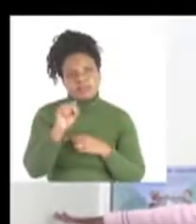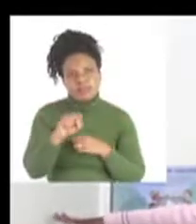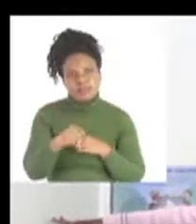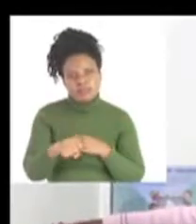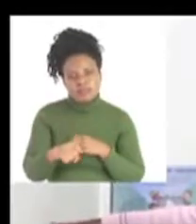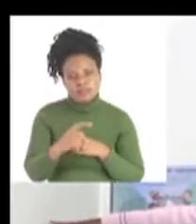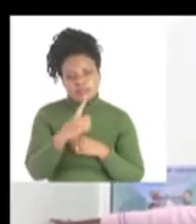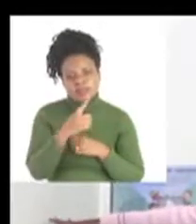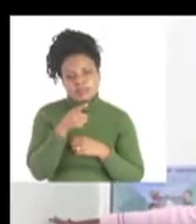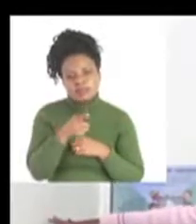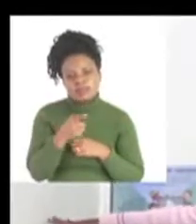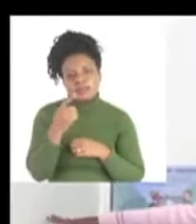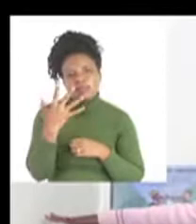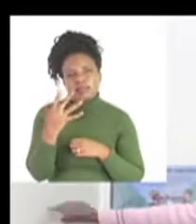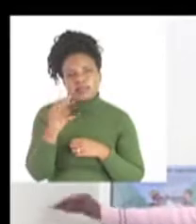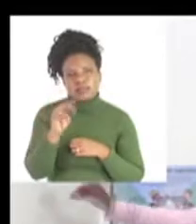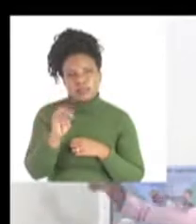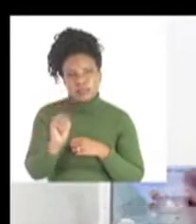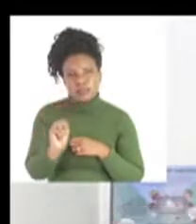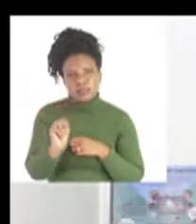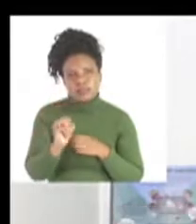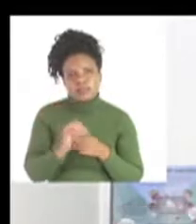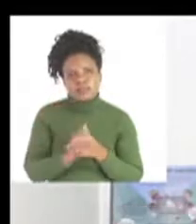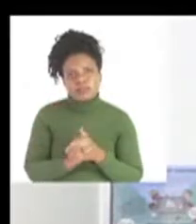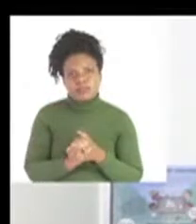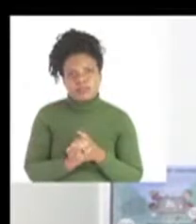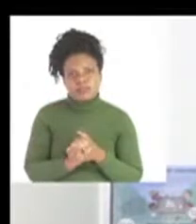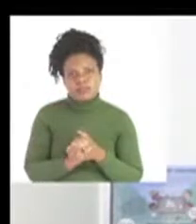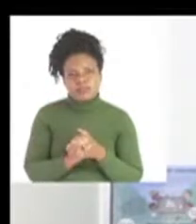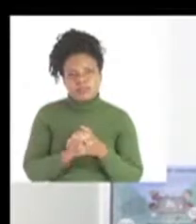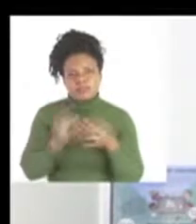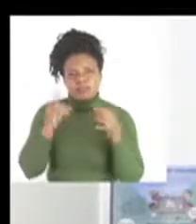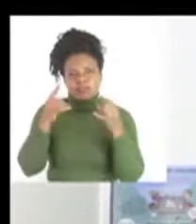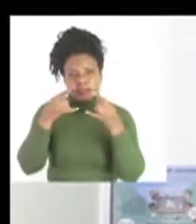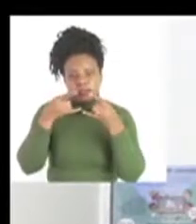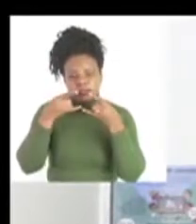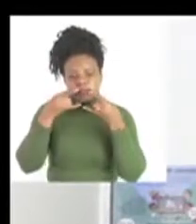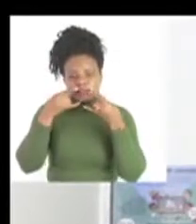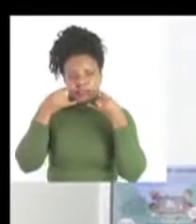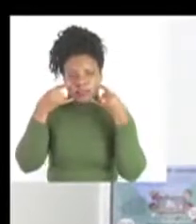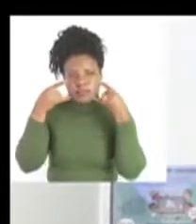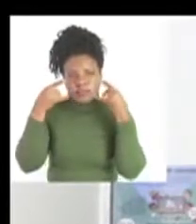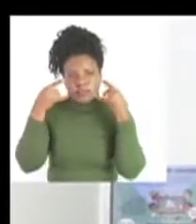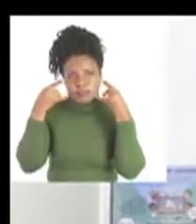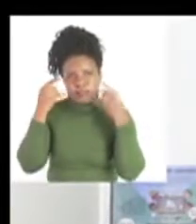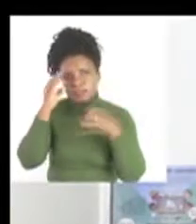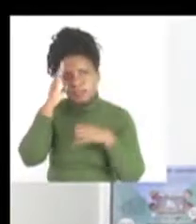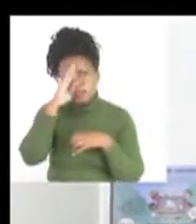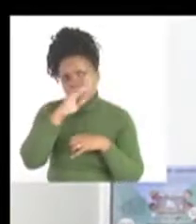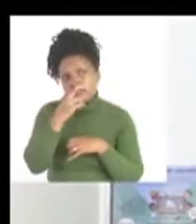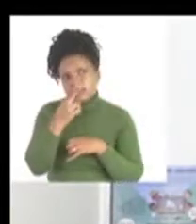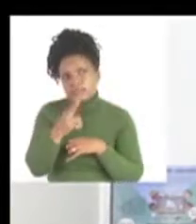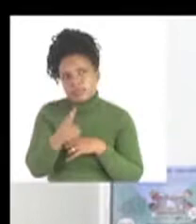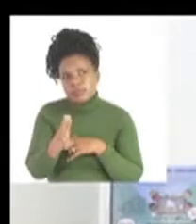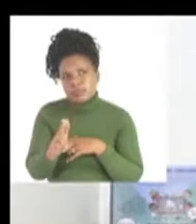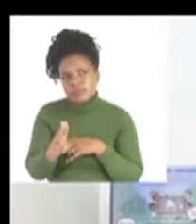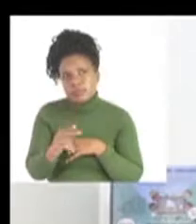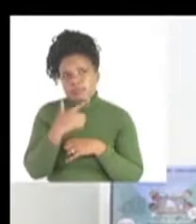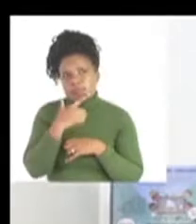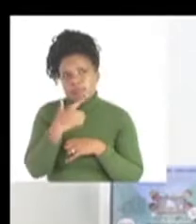arms, 1.5 meters. And also don't forget to wear your mask. I thank